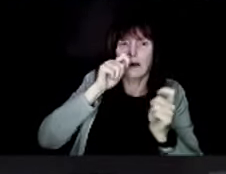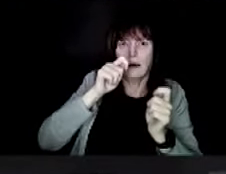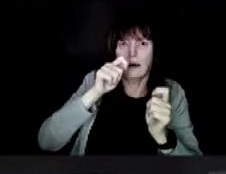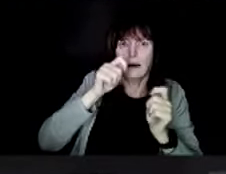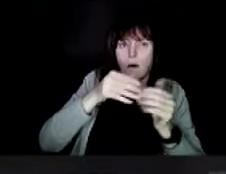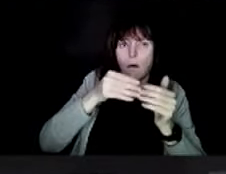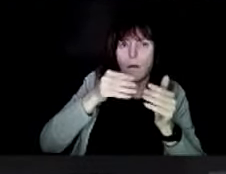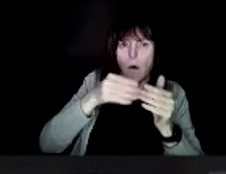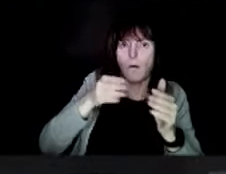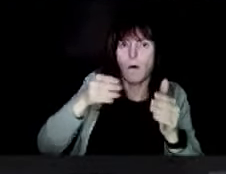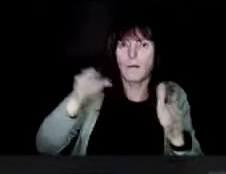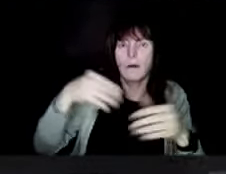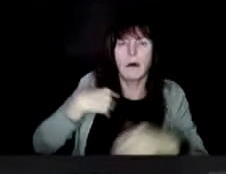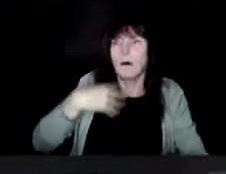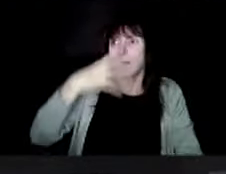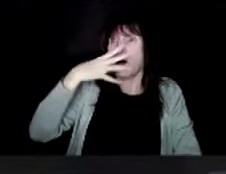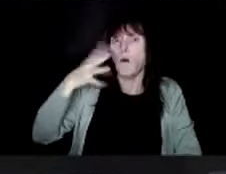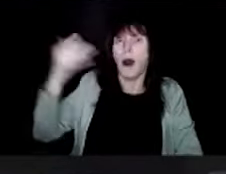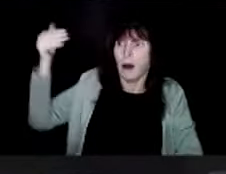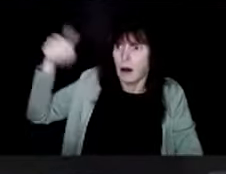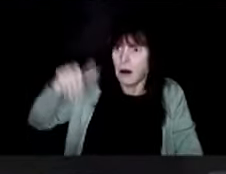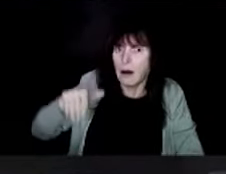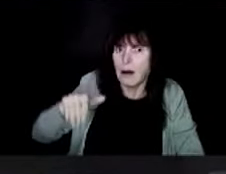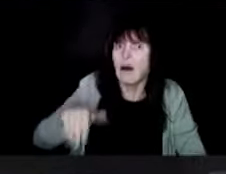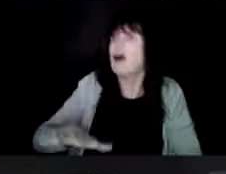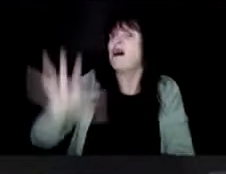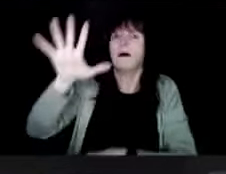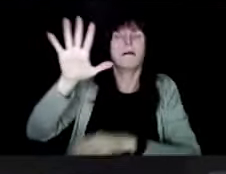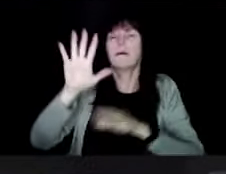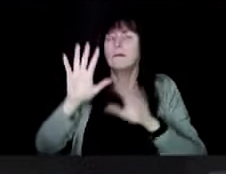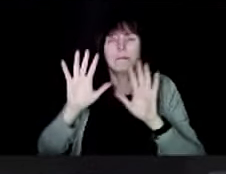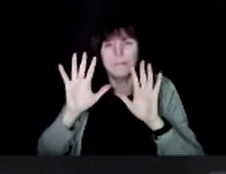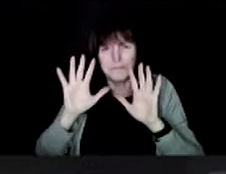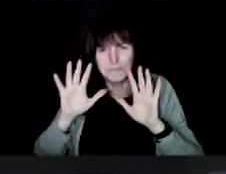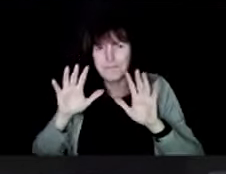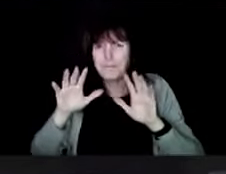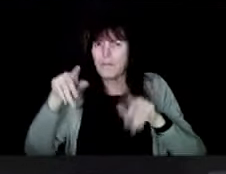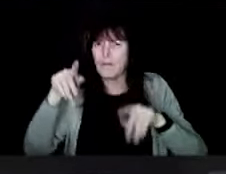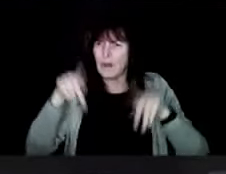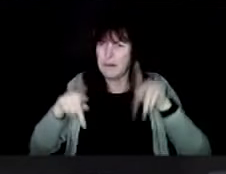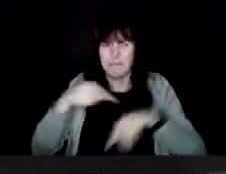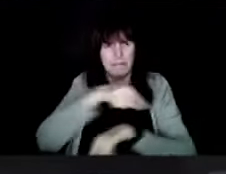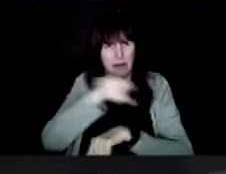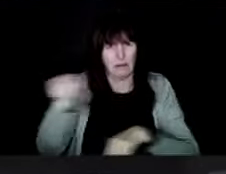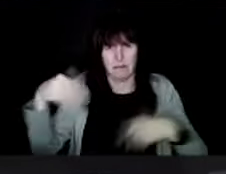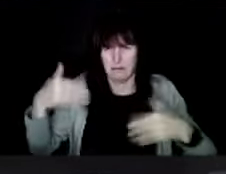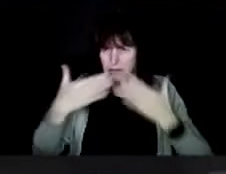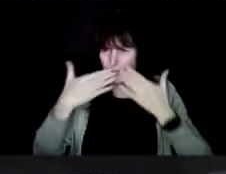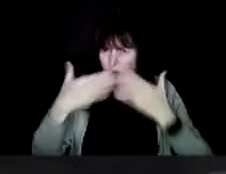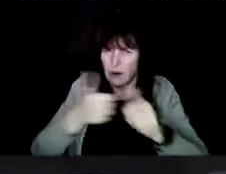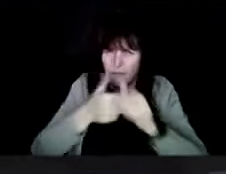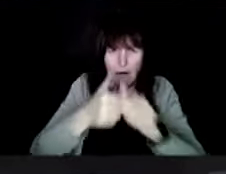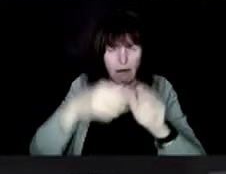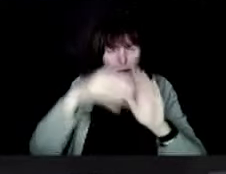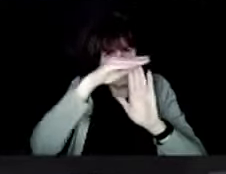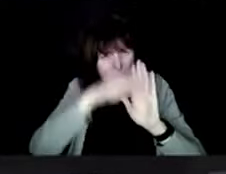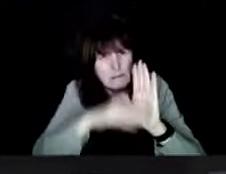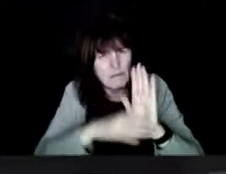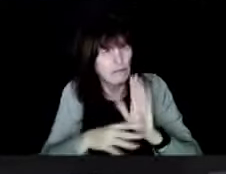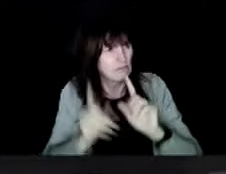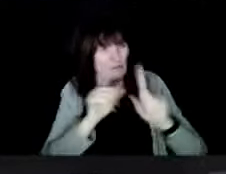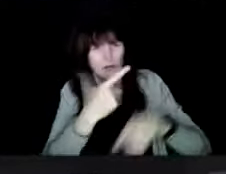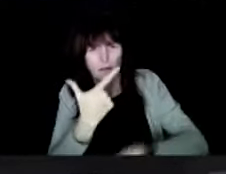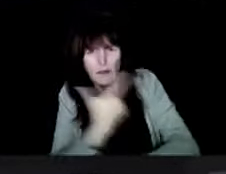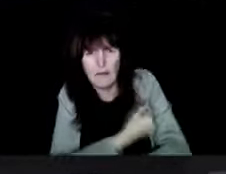at adhering to the best practices, coming forward to get vaccinated. This time is also a time where we need all Ontarians to get their booster